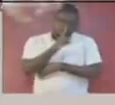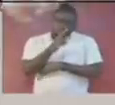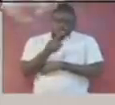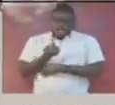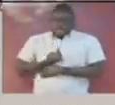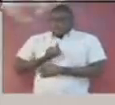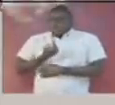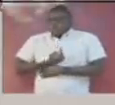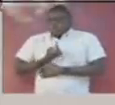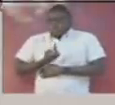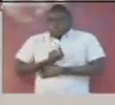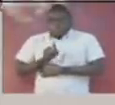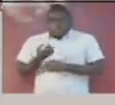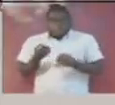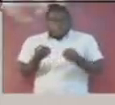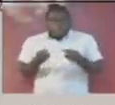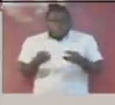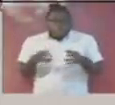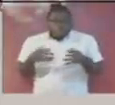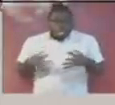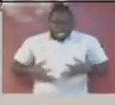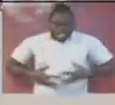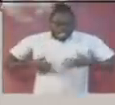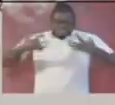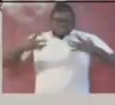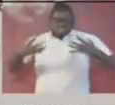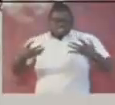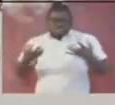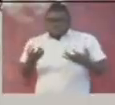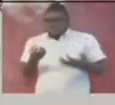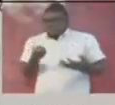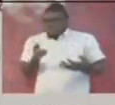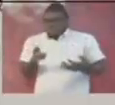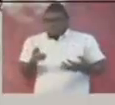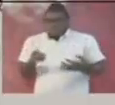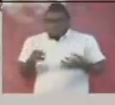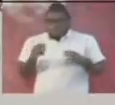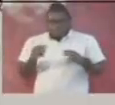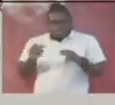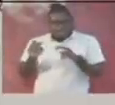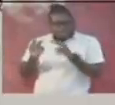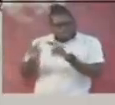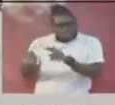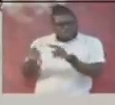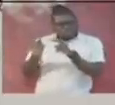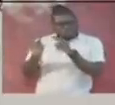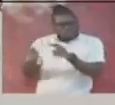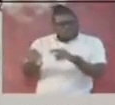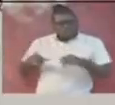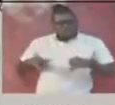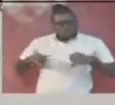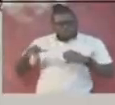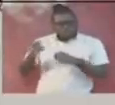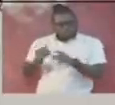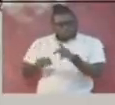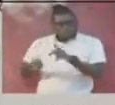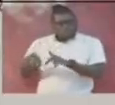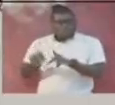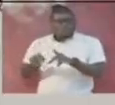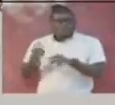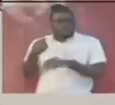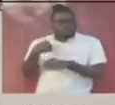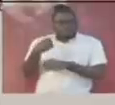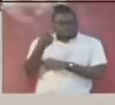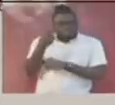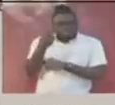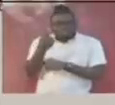irritable? You have to keep an eye out for those things. And if those things are happening, you need to get to the bottom of what's happening. And a good way to do that is even